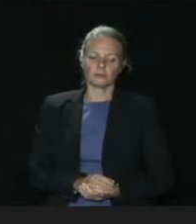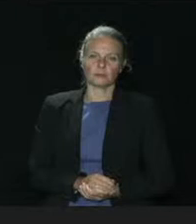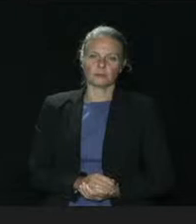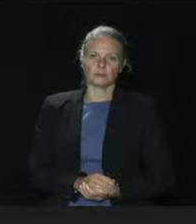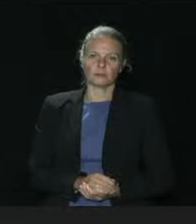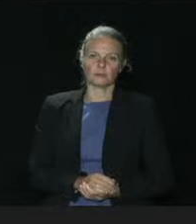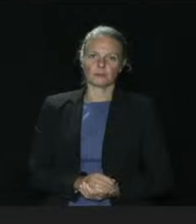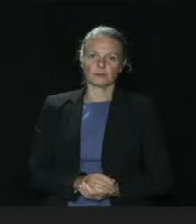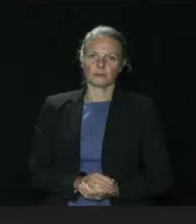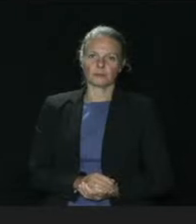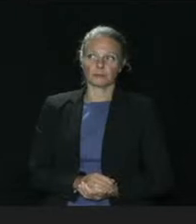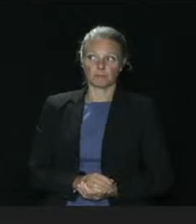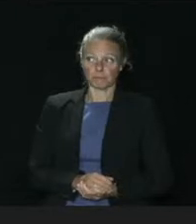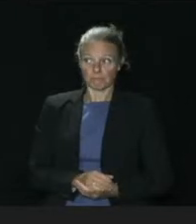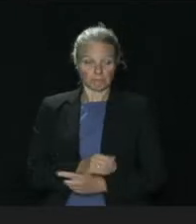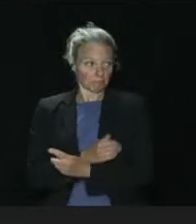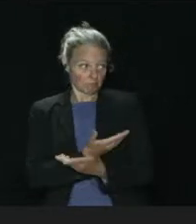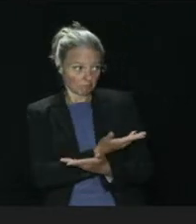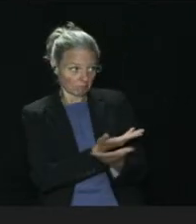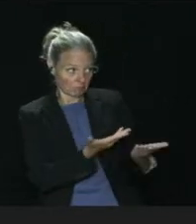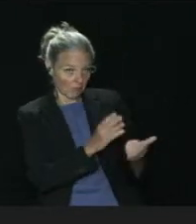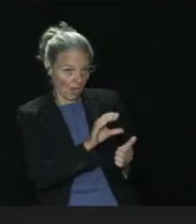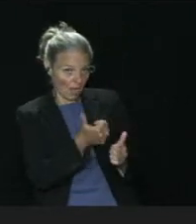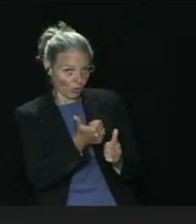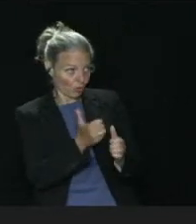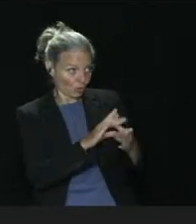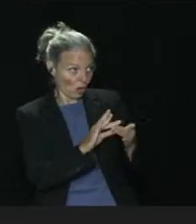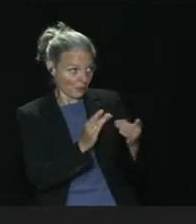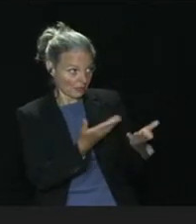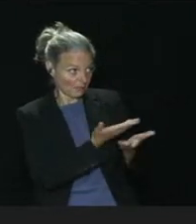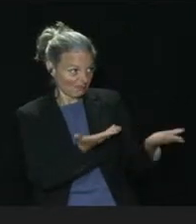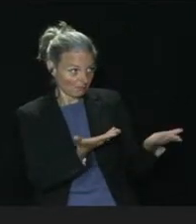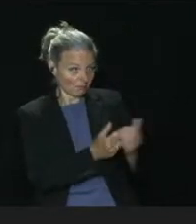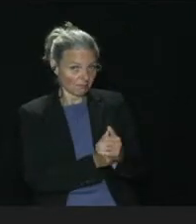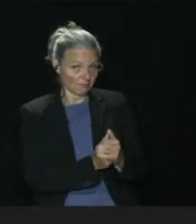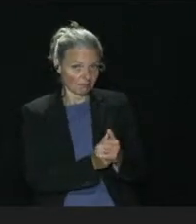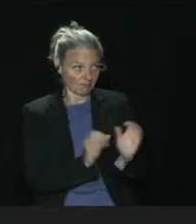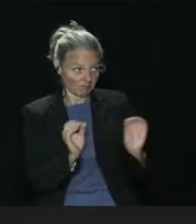No one else wants to weigh in? I can go with a follow-up.